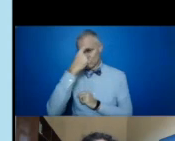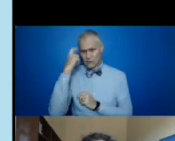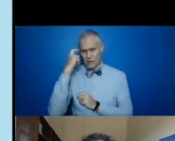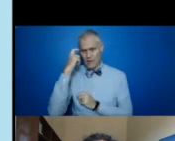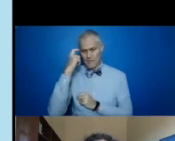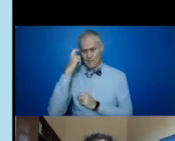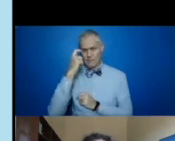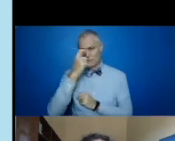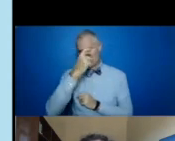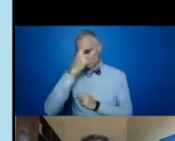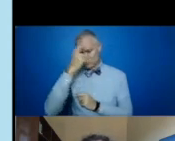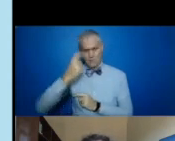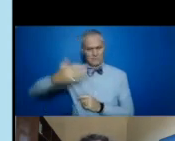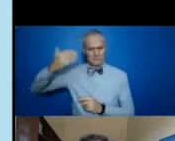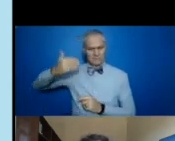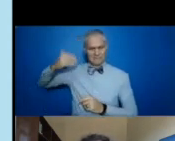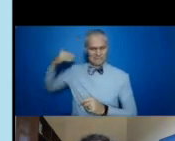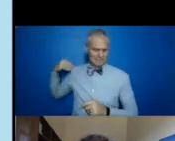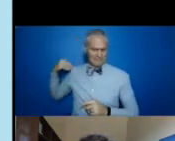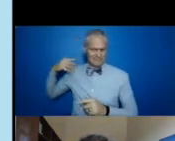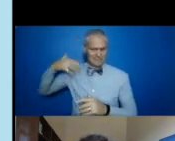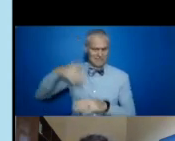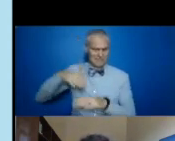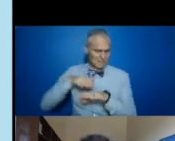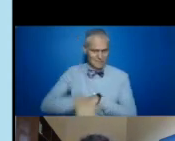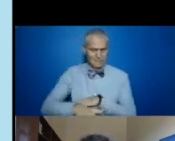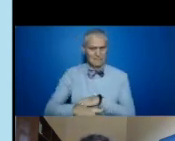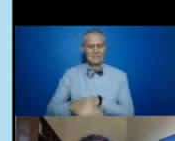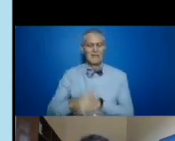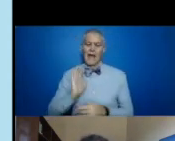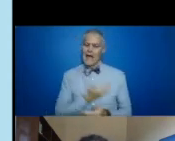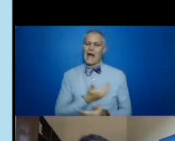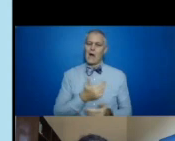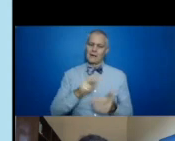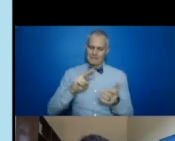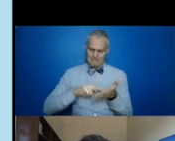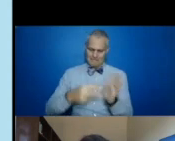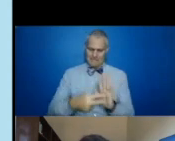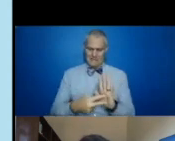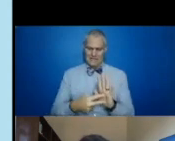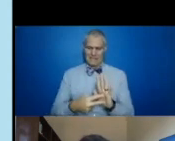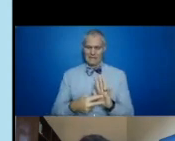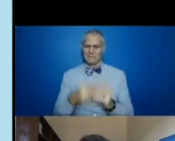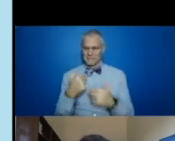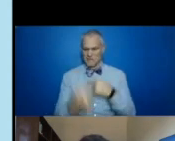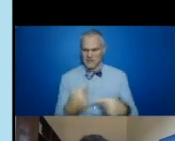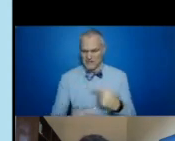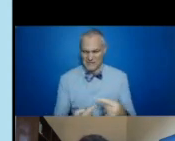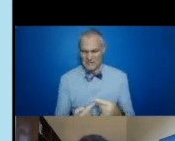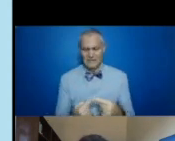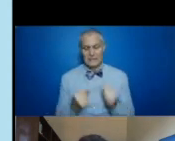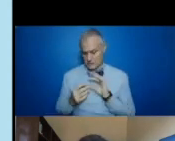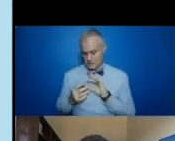traumagenic circumstances and events impact our meaning-making process, and that narratives that we tell